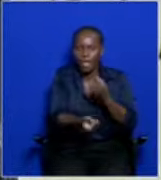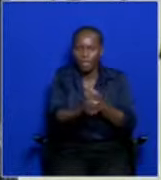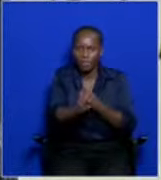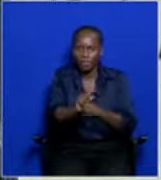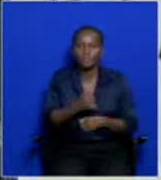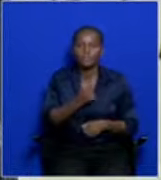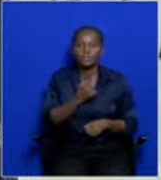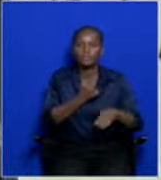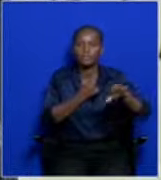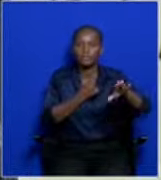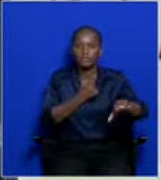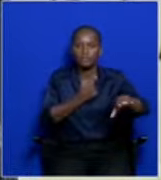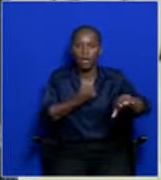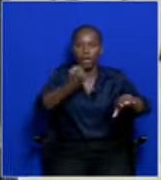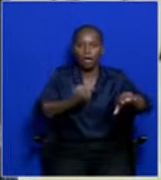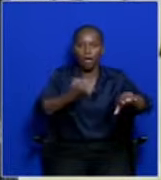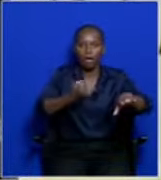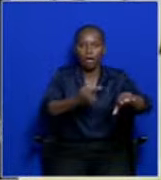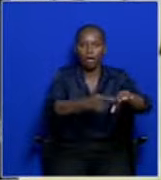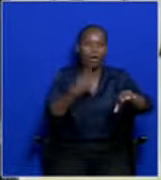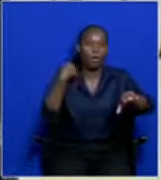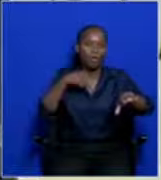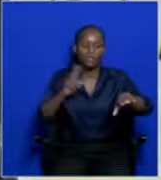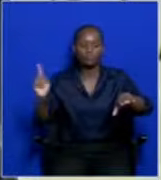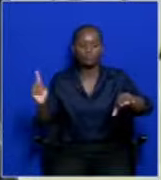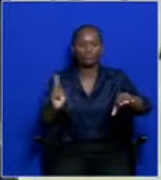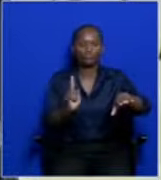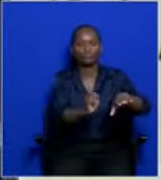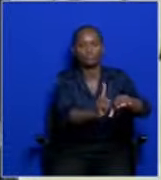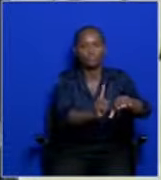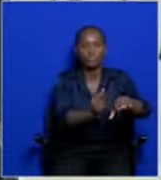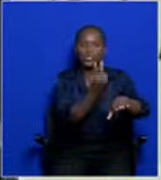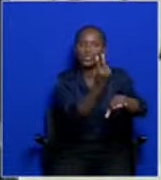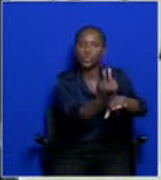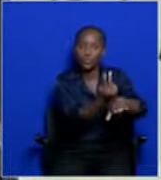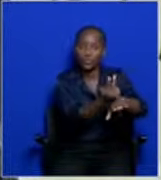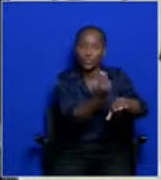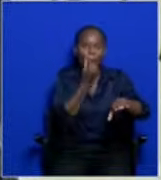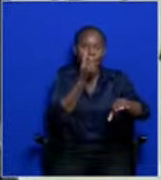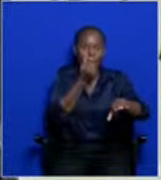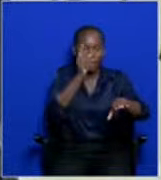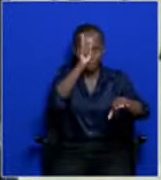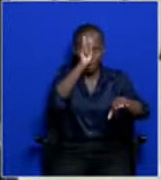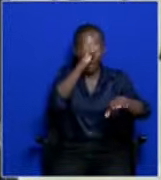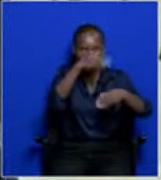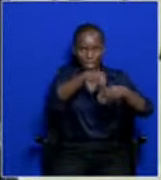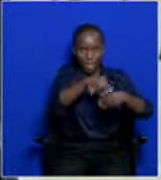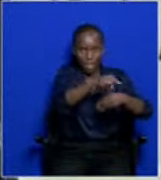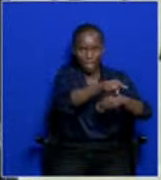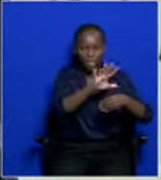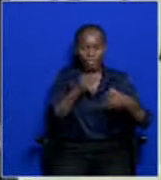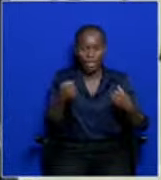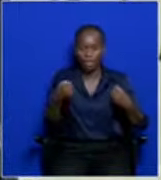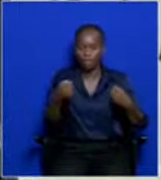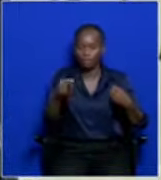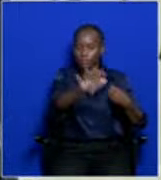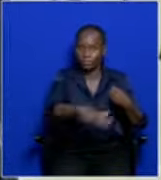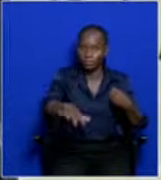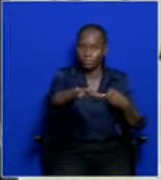occupied by 2 black males that came to the scene to check on